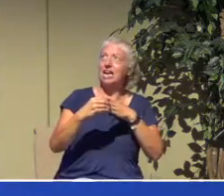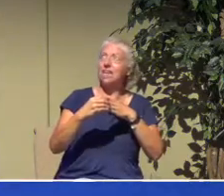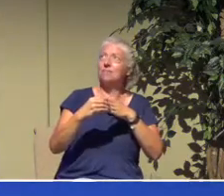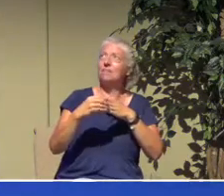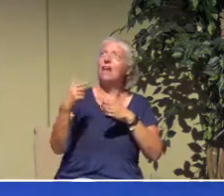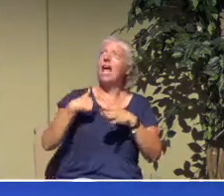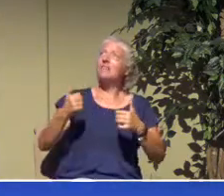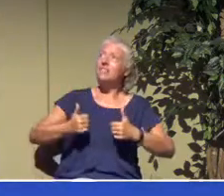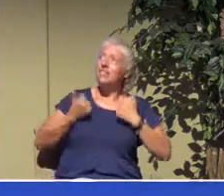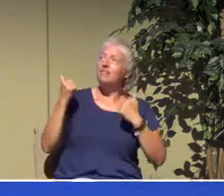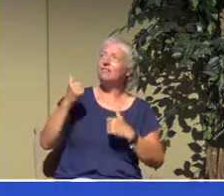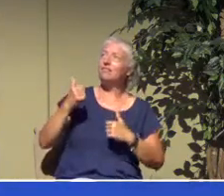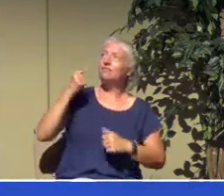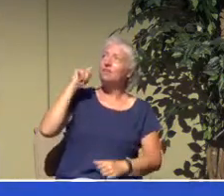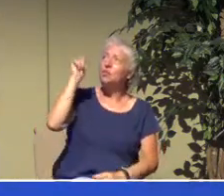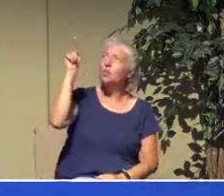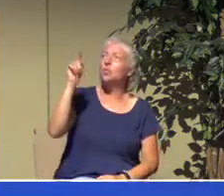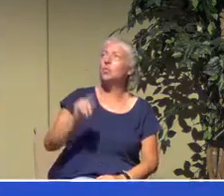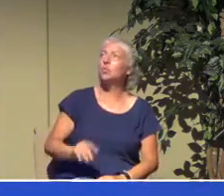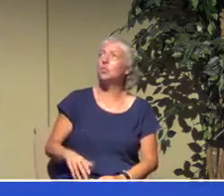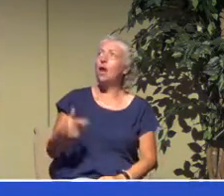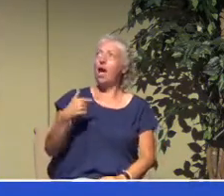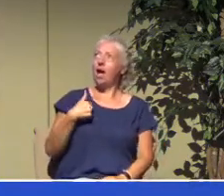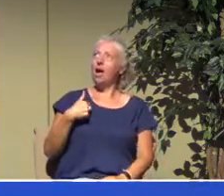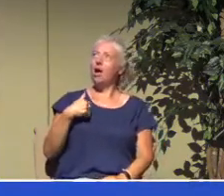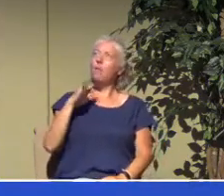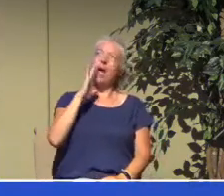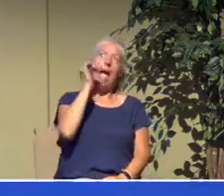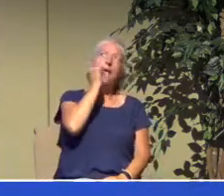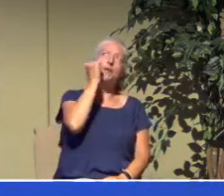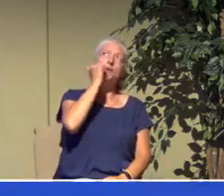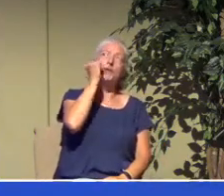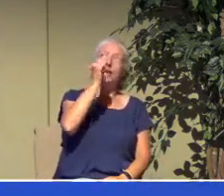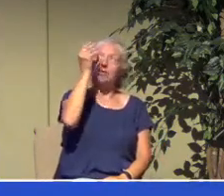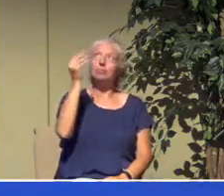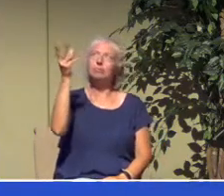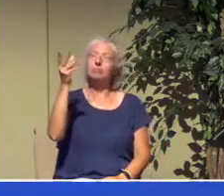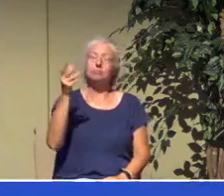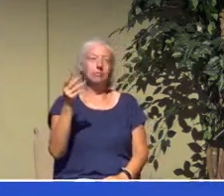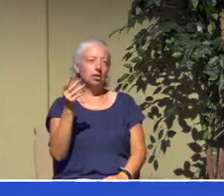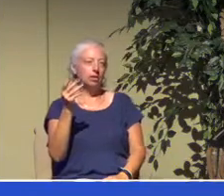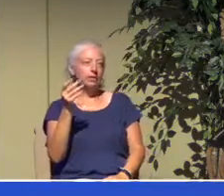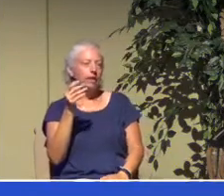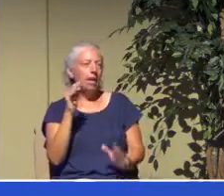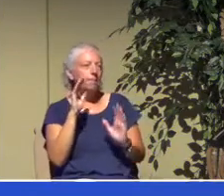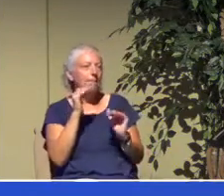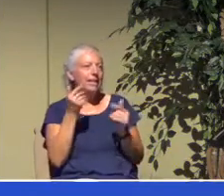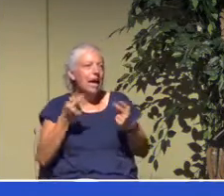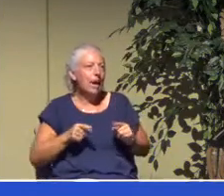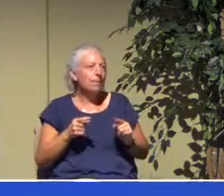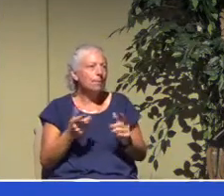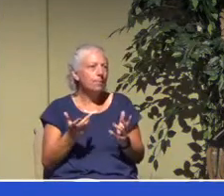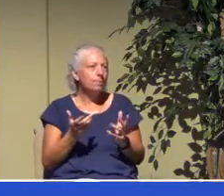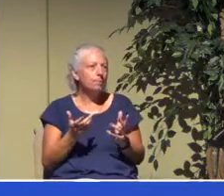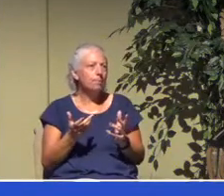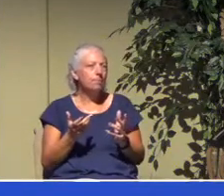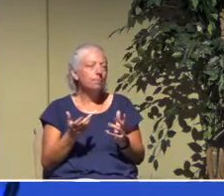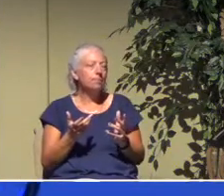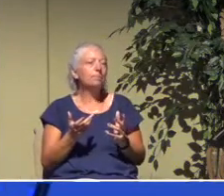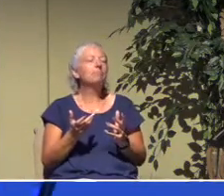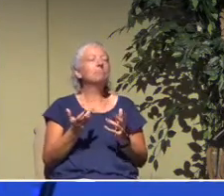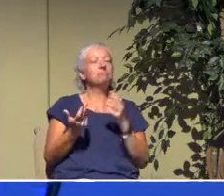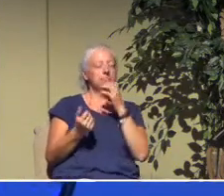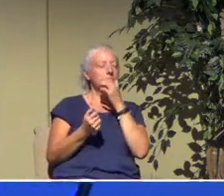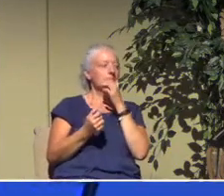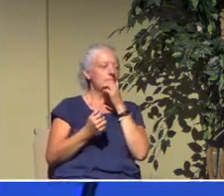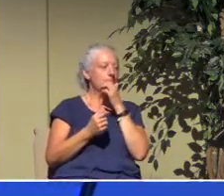your kind of a life, and I'm going to do this. And we say this every day. What can you expect to happen to you? And this is, here are some things you can expect